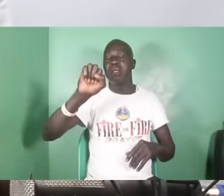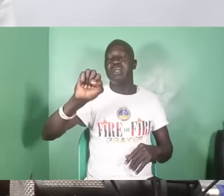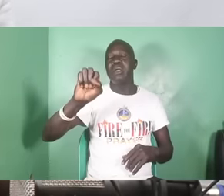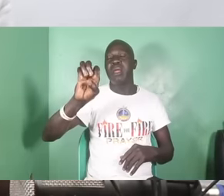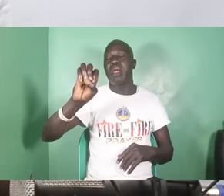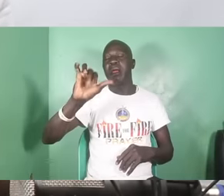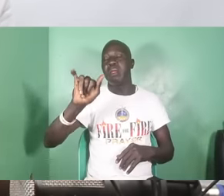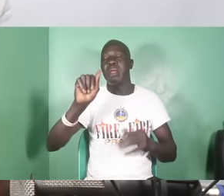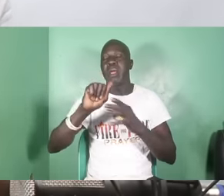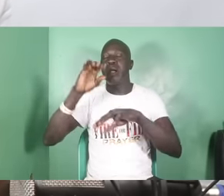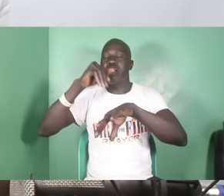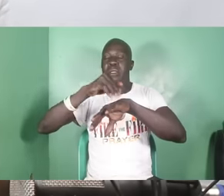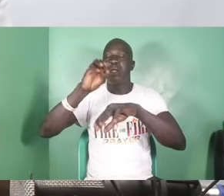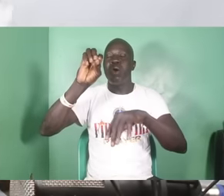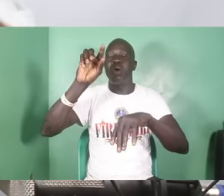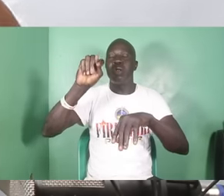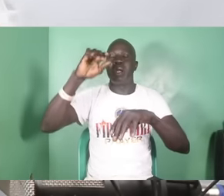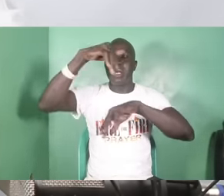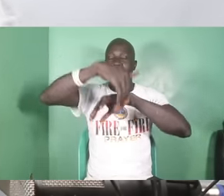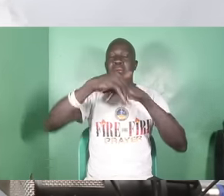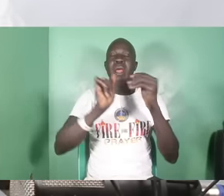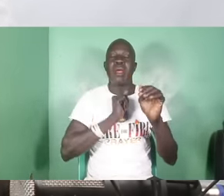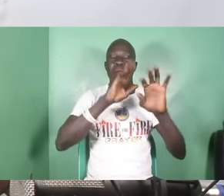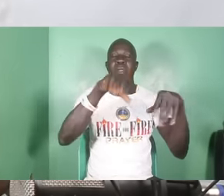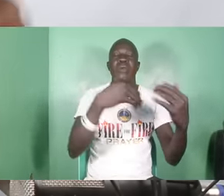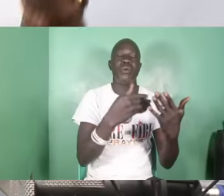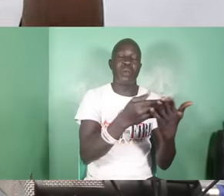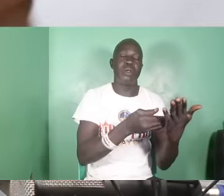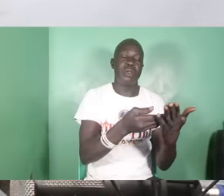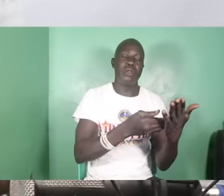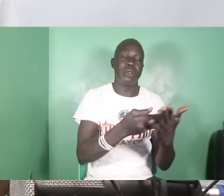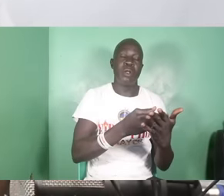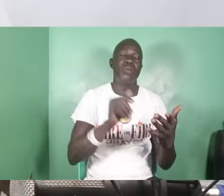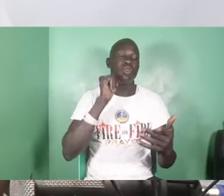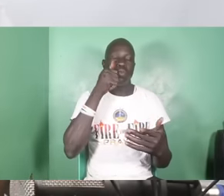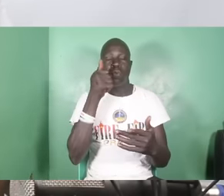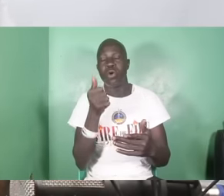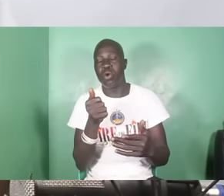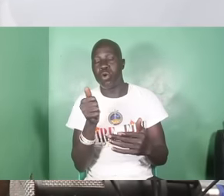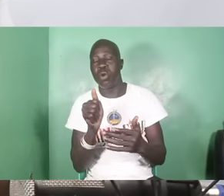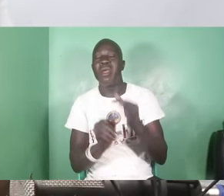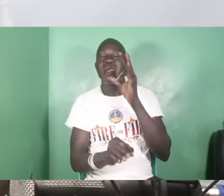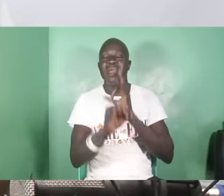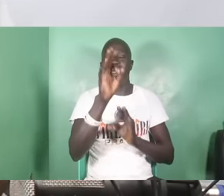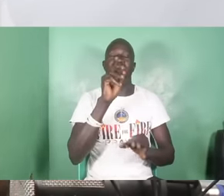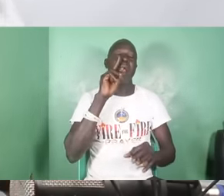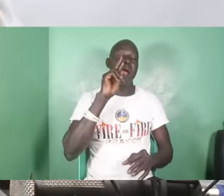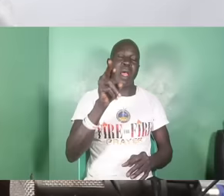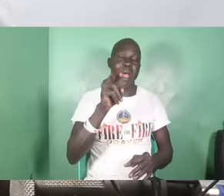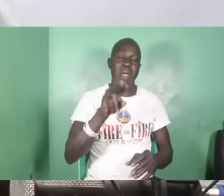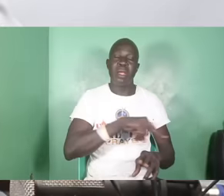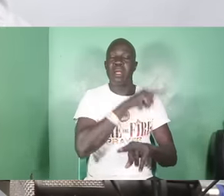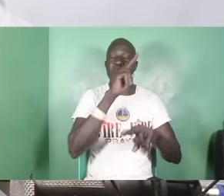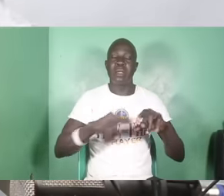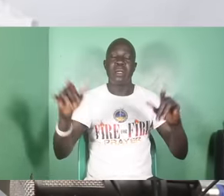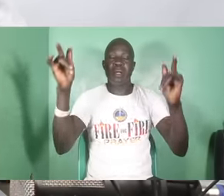morning. Otani asale. I'll give us soul. But tomorrow, if you are in a